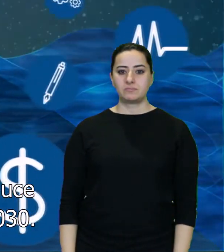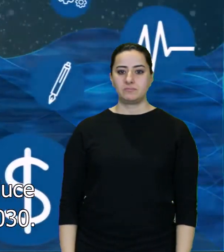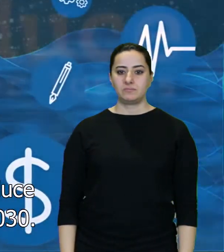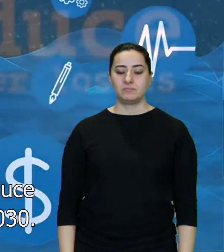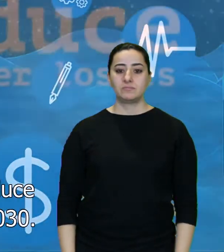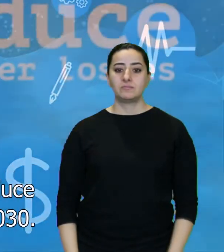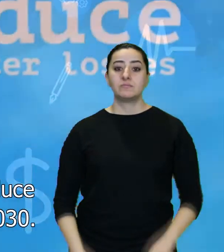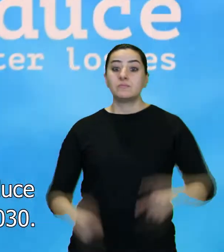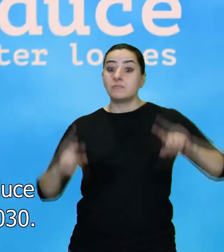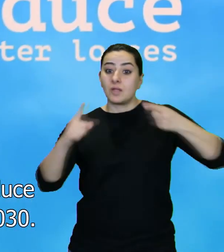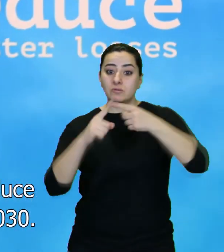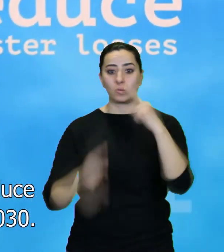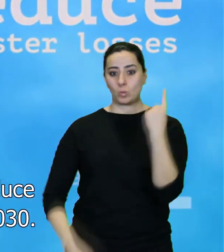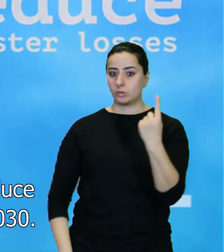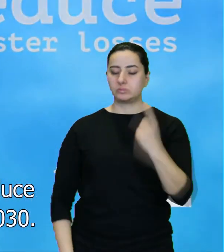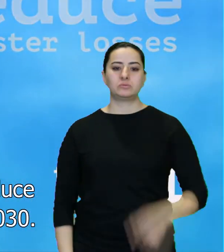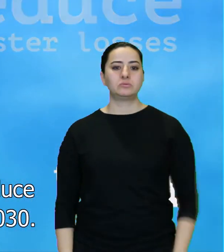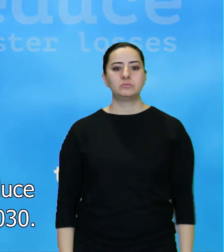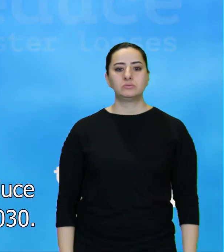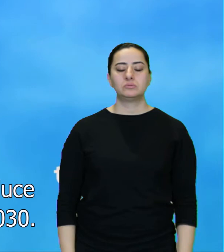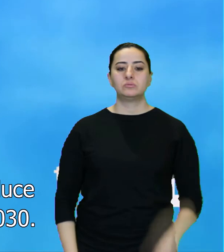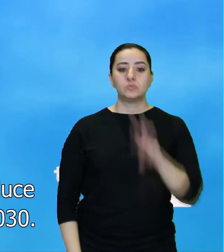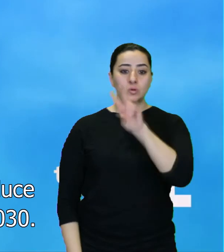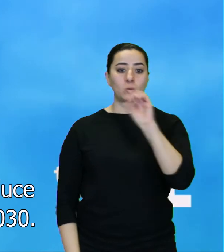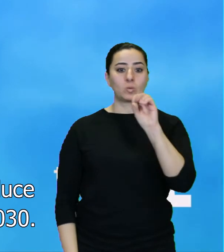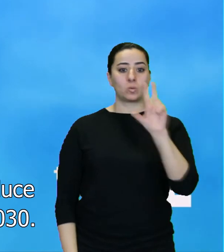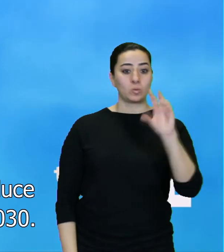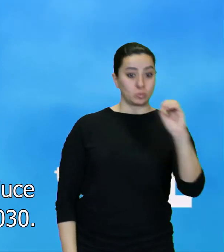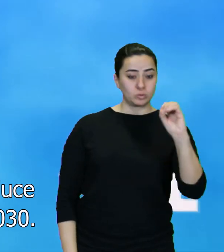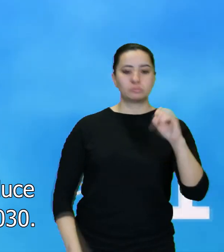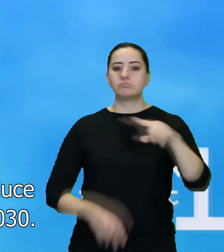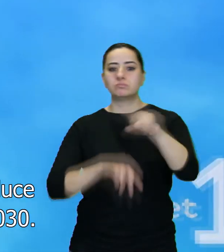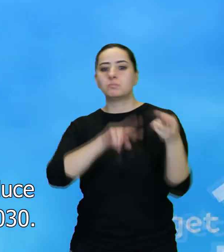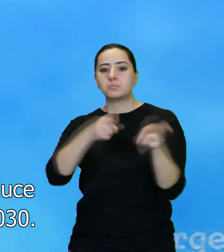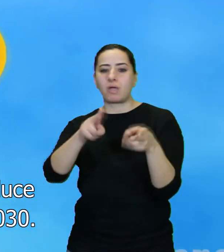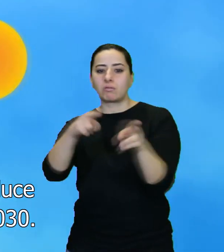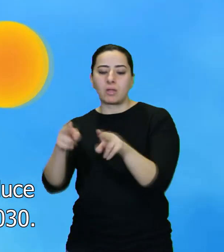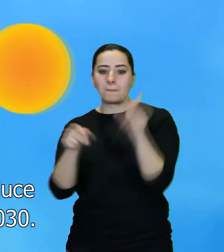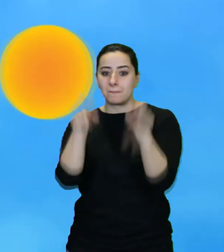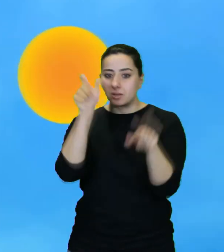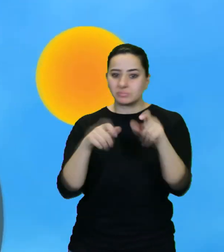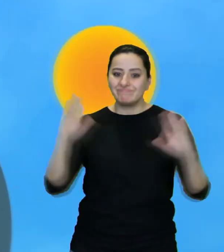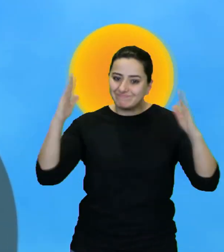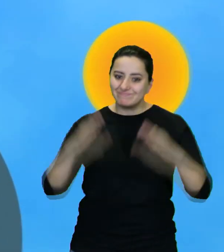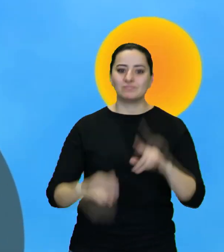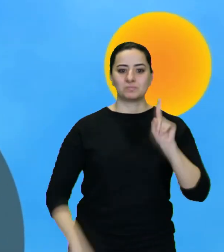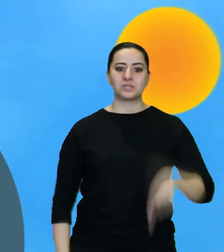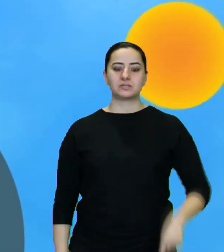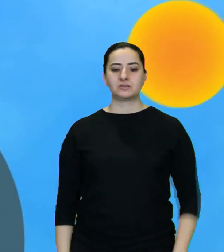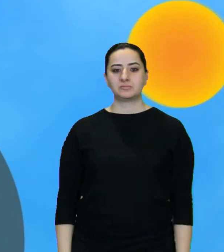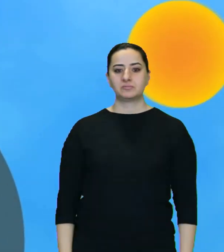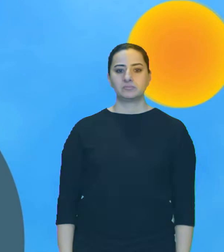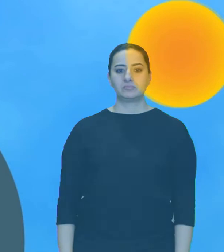Target 1. To substantially reduce global disaster mortality by 2030. Buildings, figures of people,